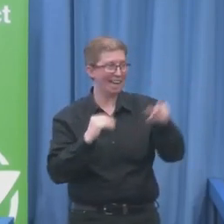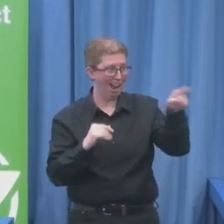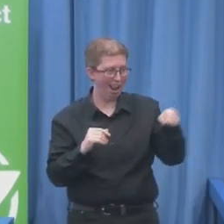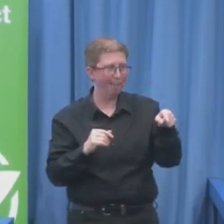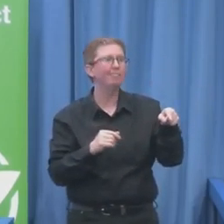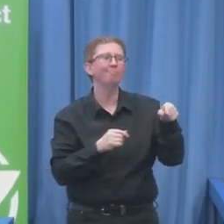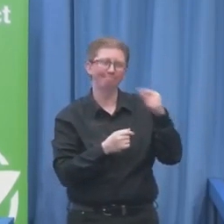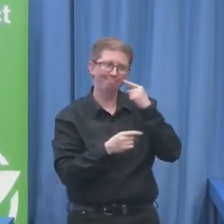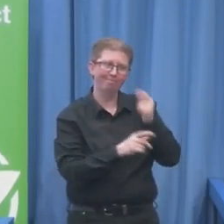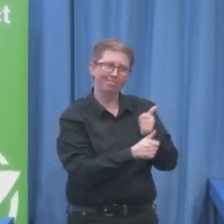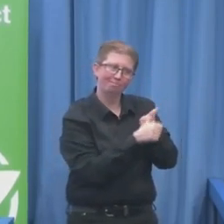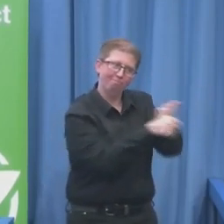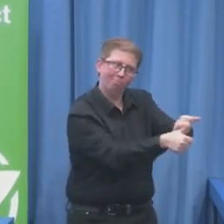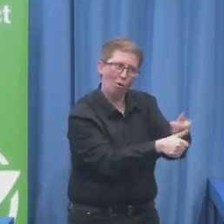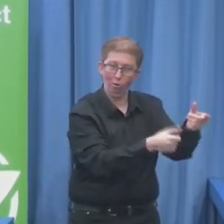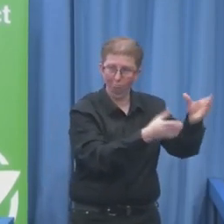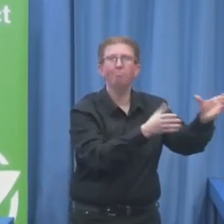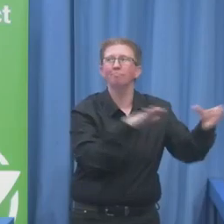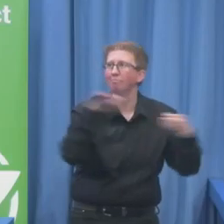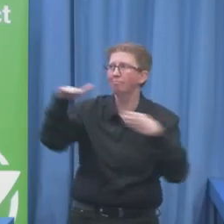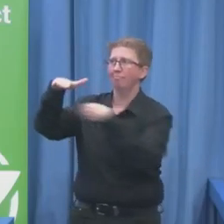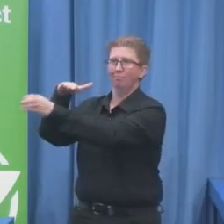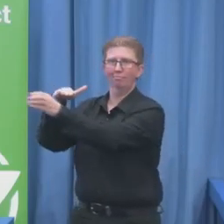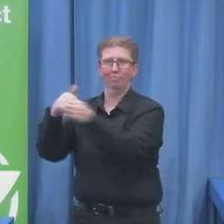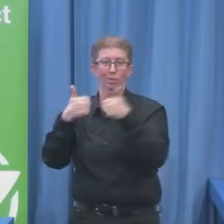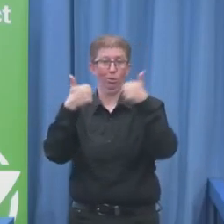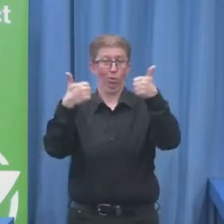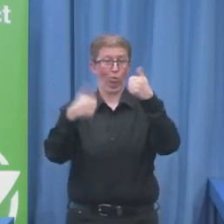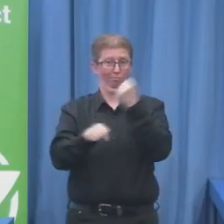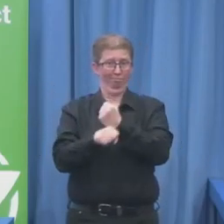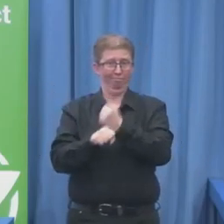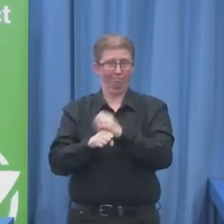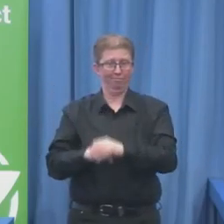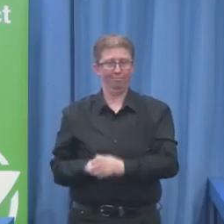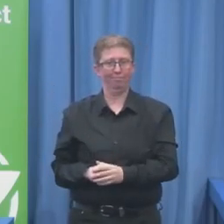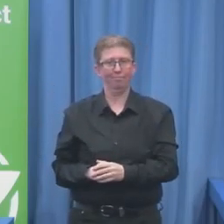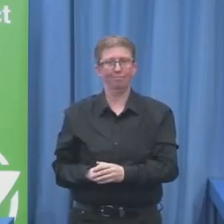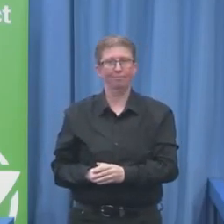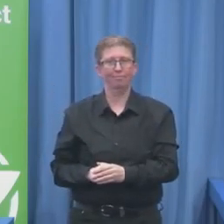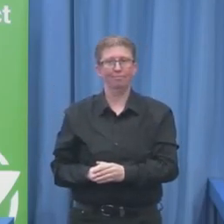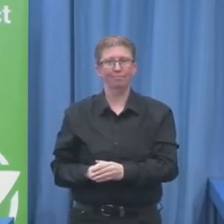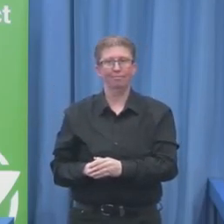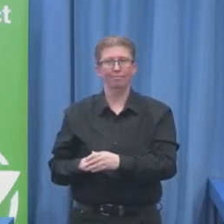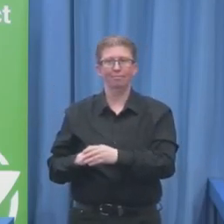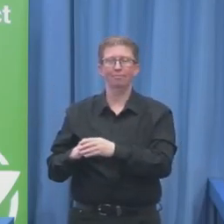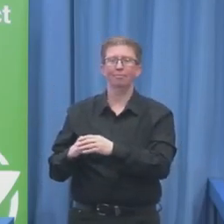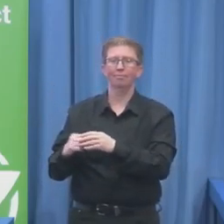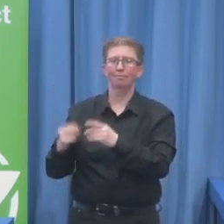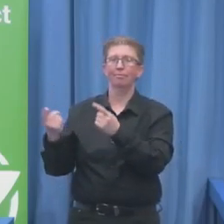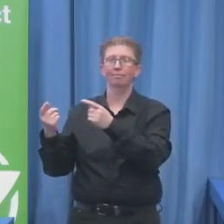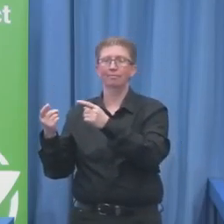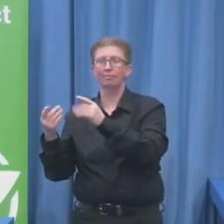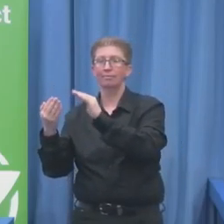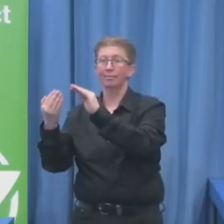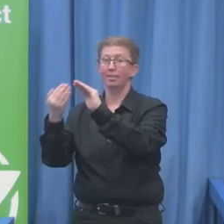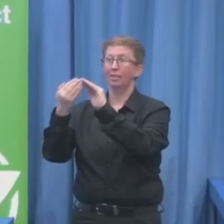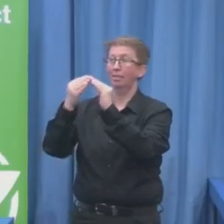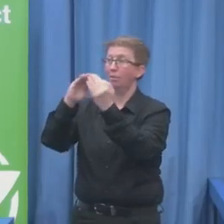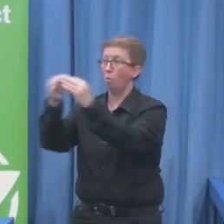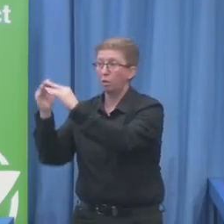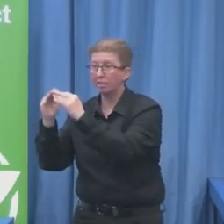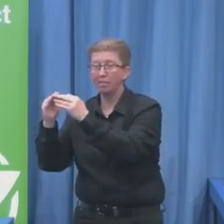is the integration and the communication with the community. Do something that means something to someone else,